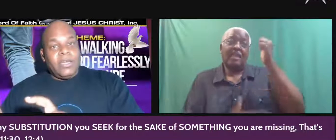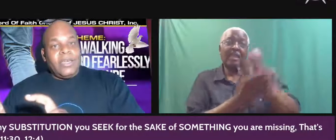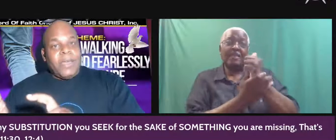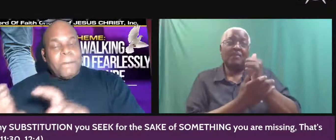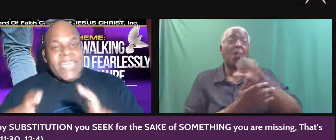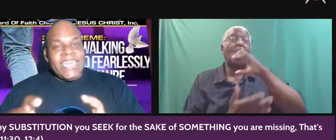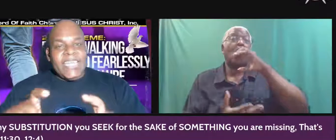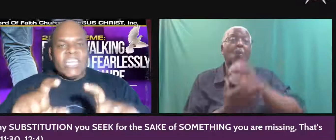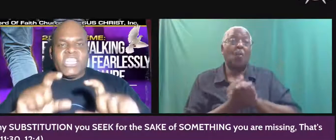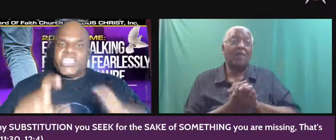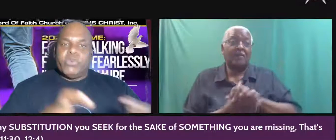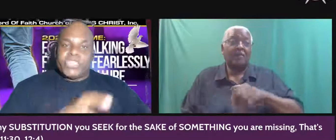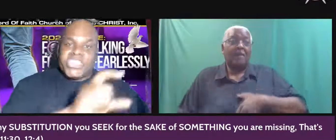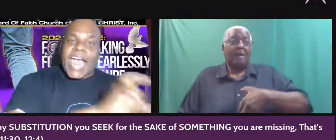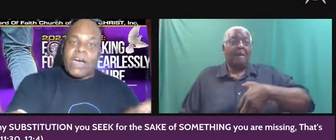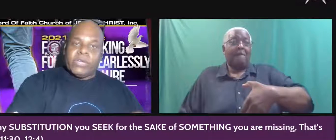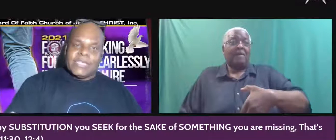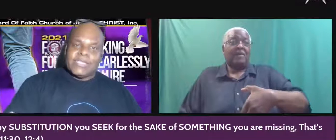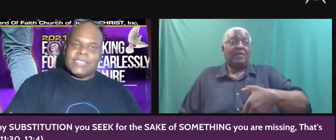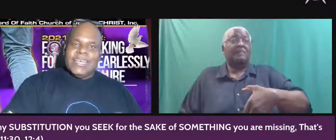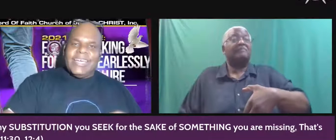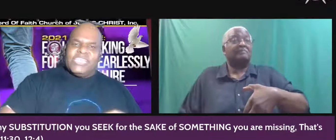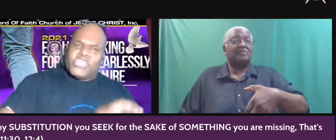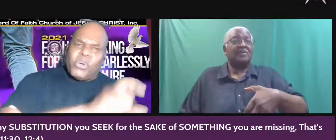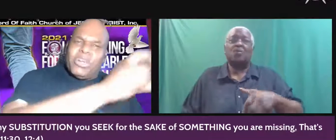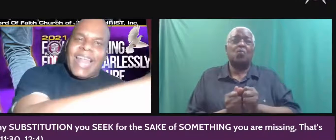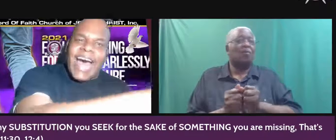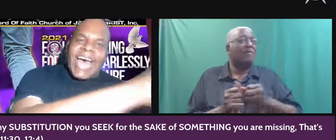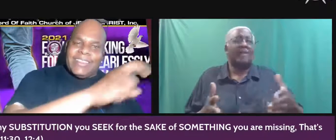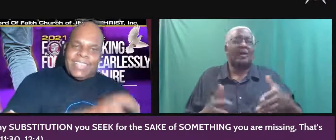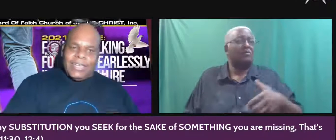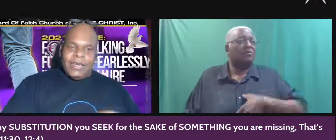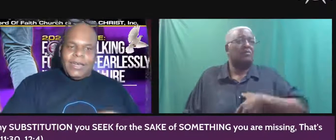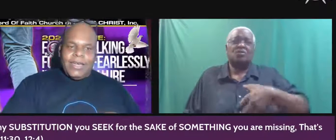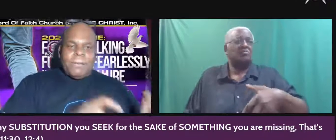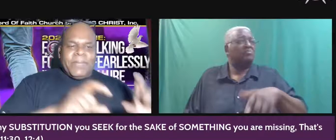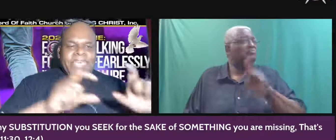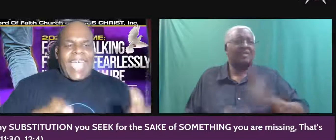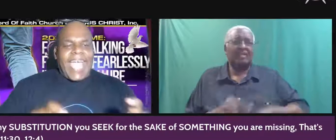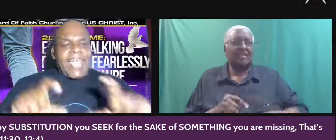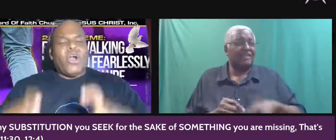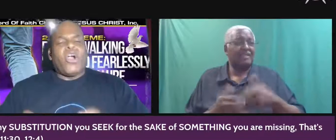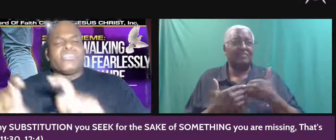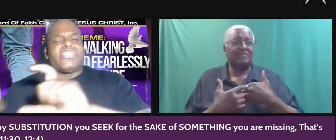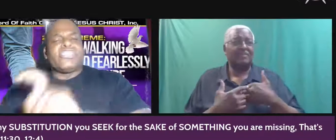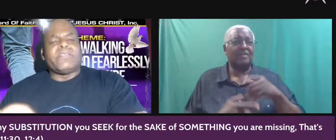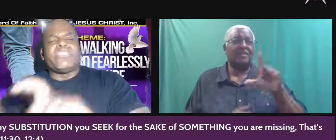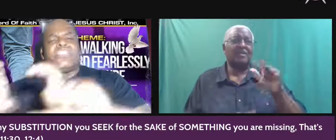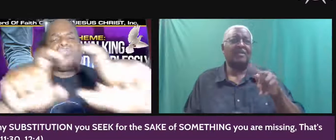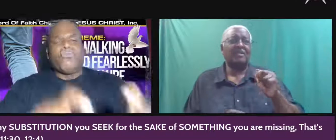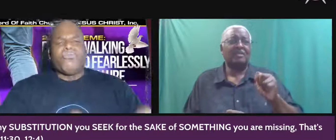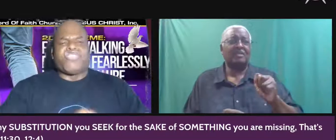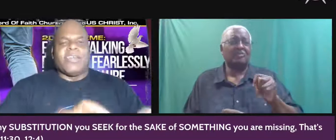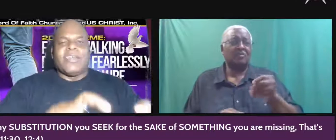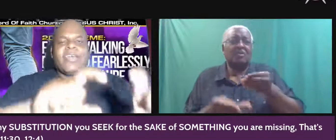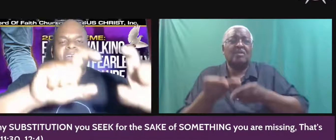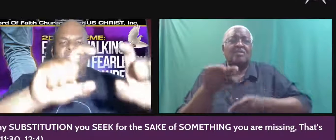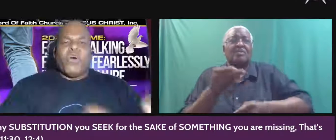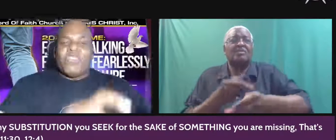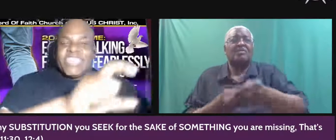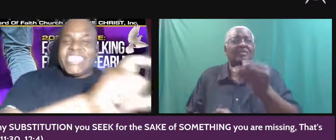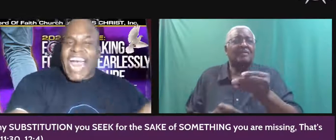barren, meaning she was childless. So Lot then became her